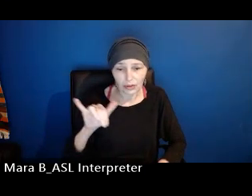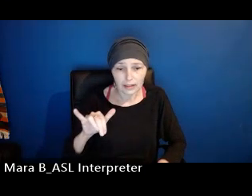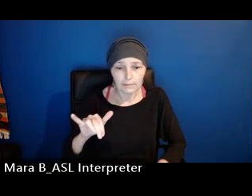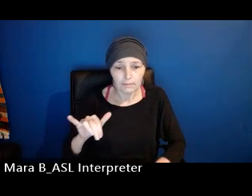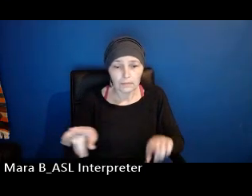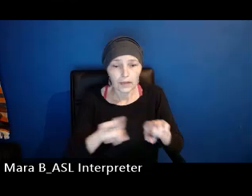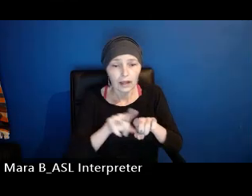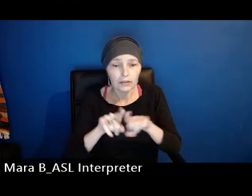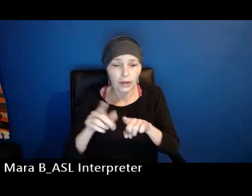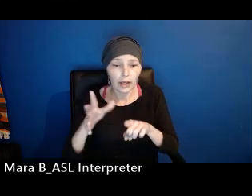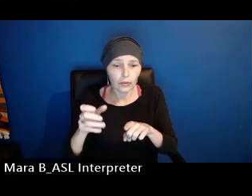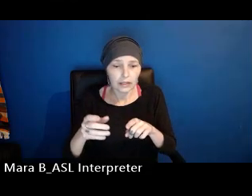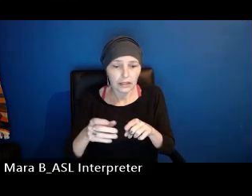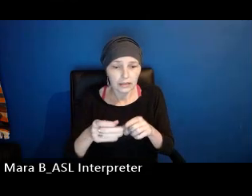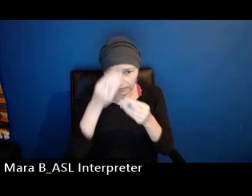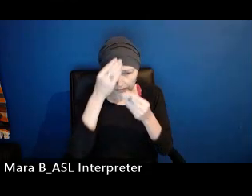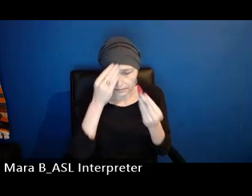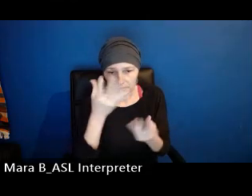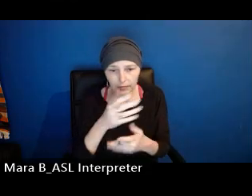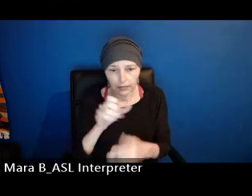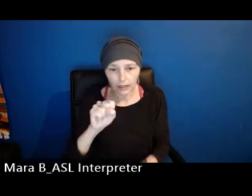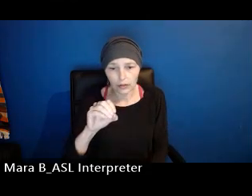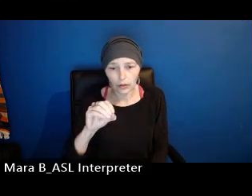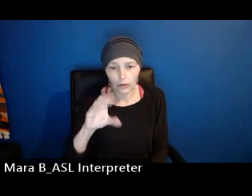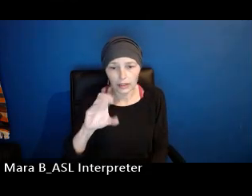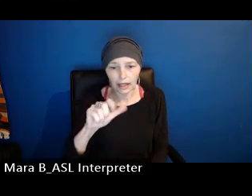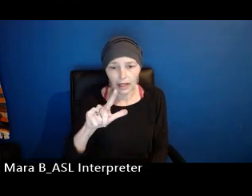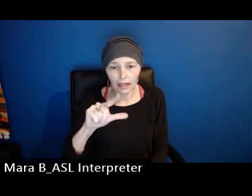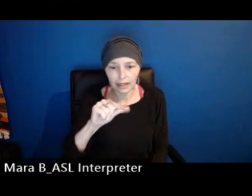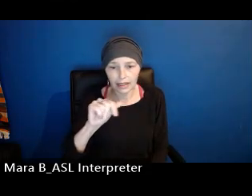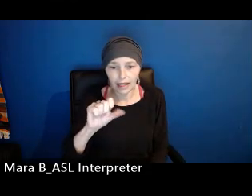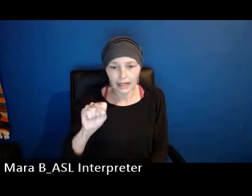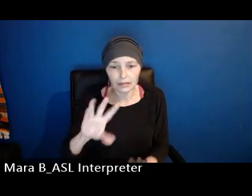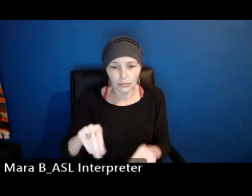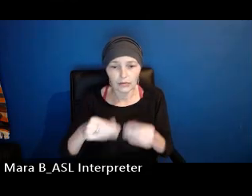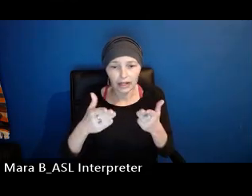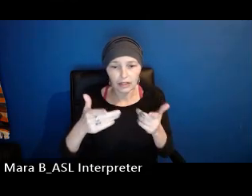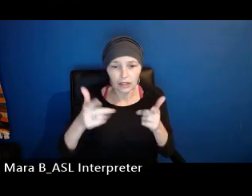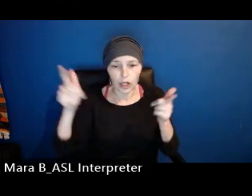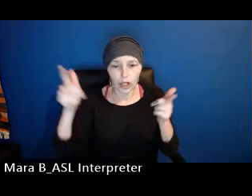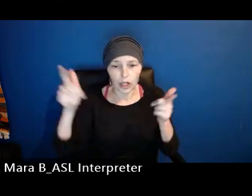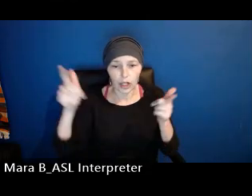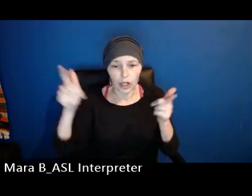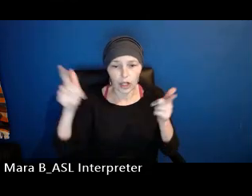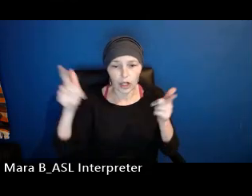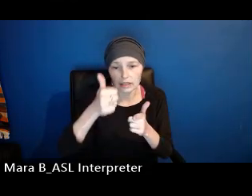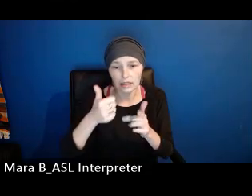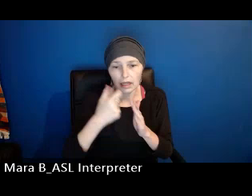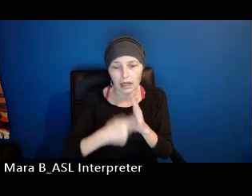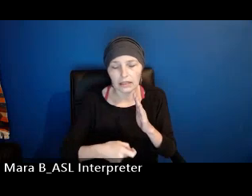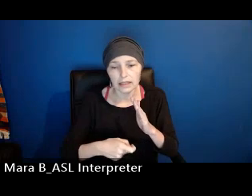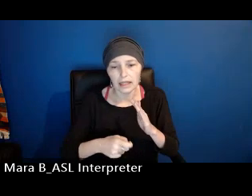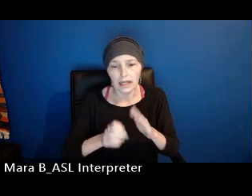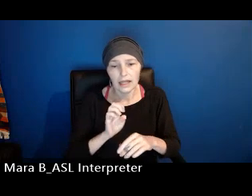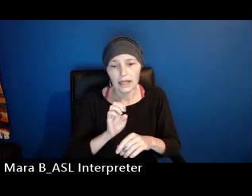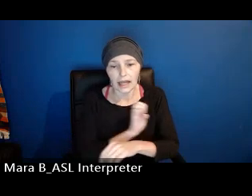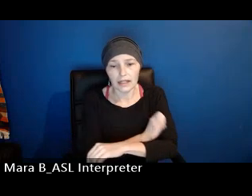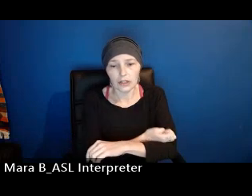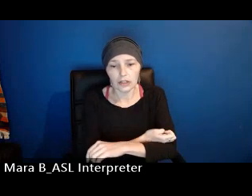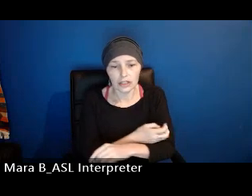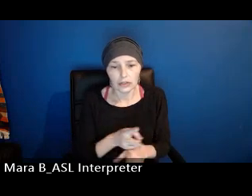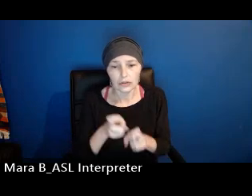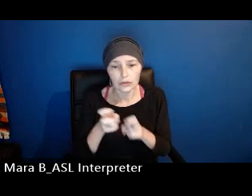note that SoCalGas currently provides one of the lowest cost energy sources and has delivered the